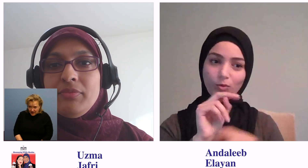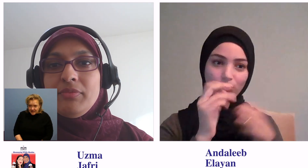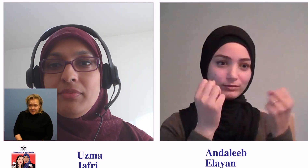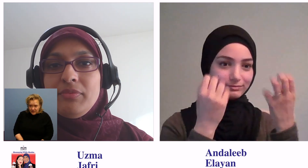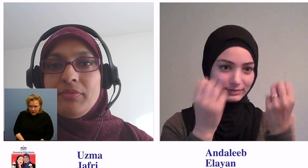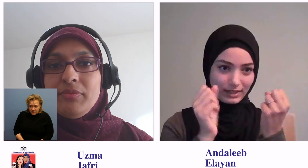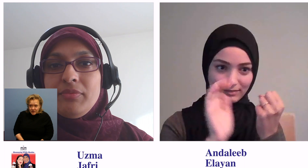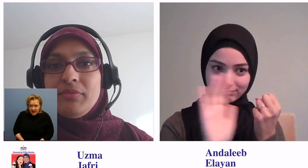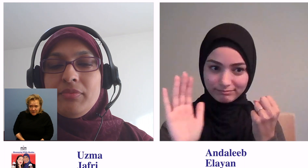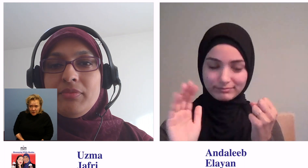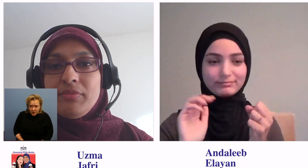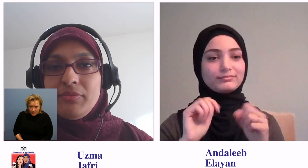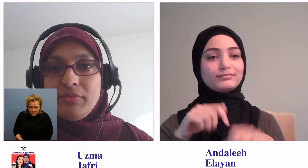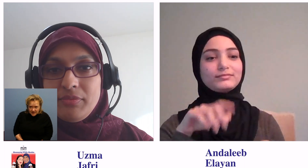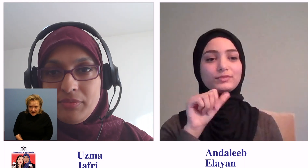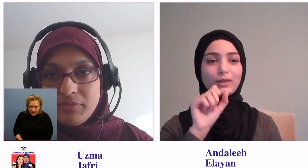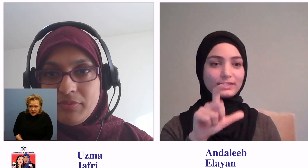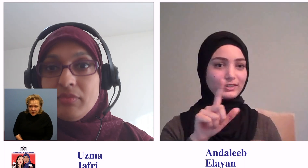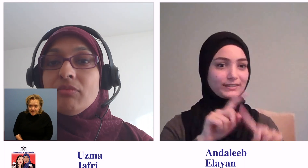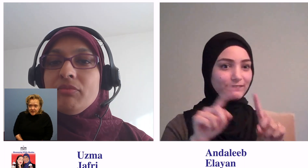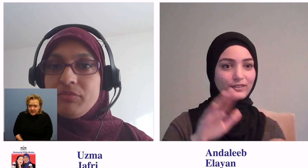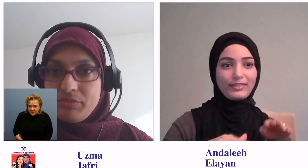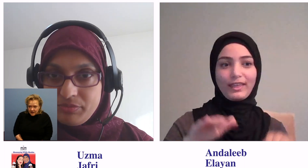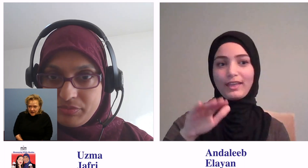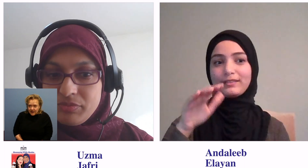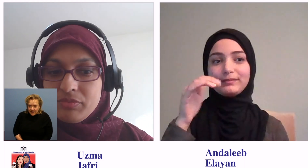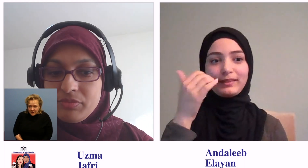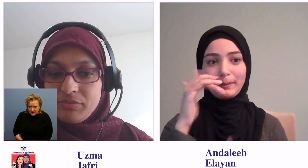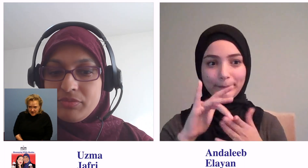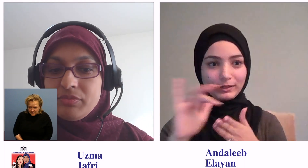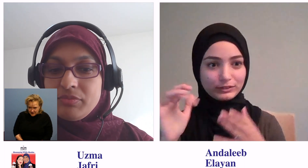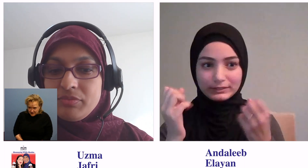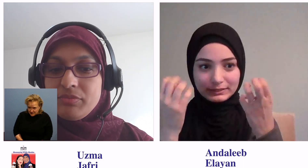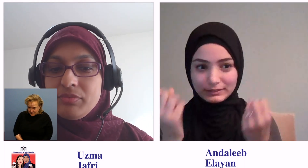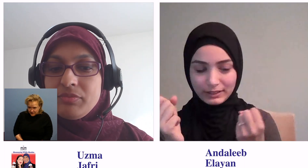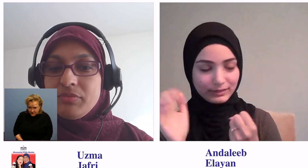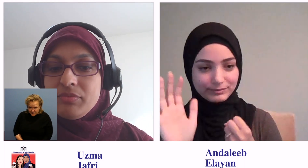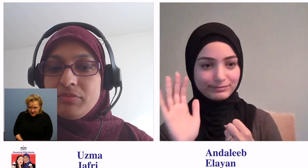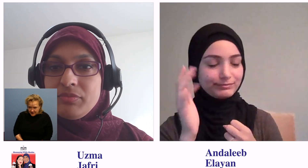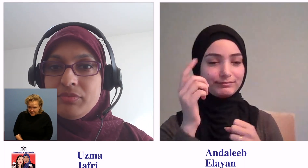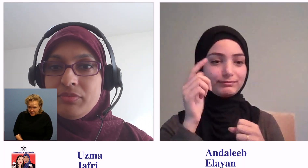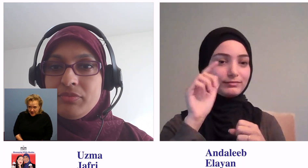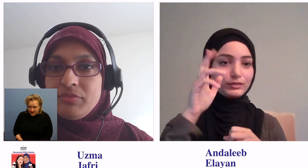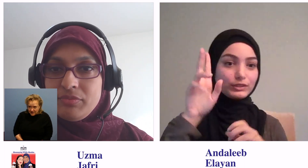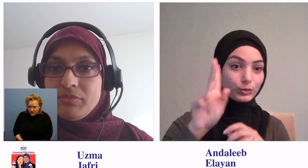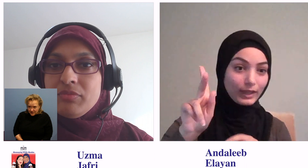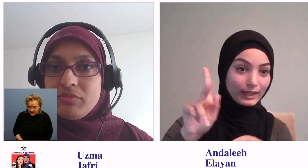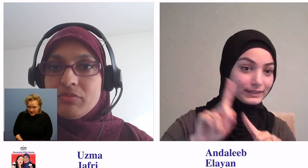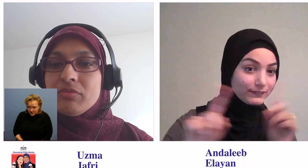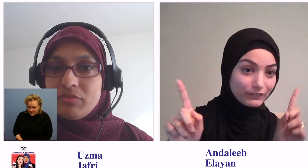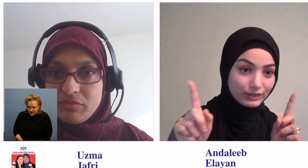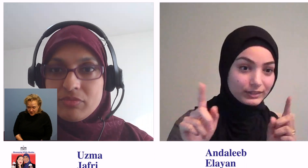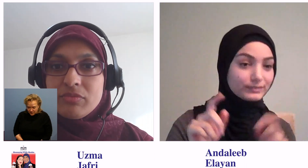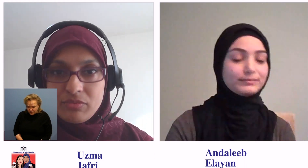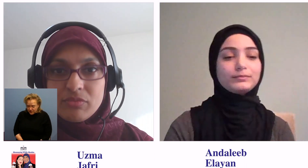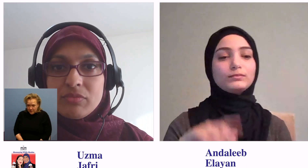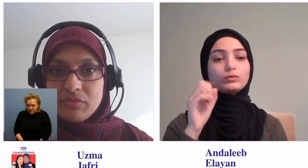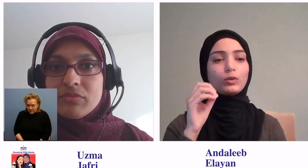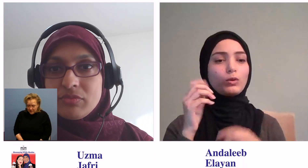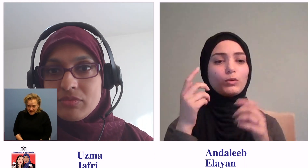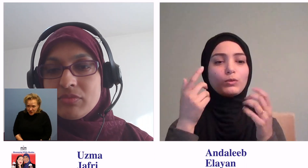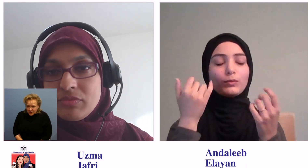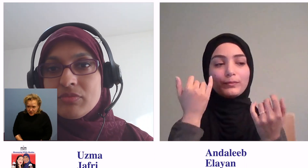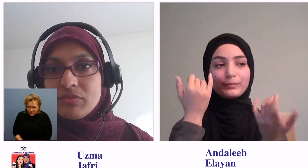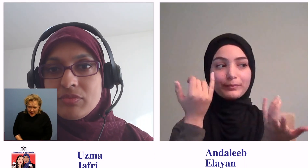So yes, different countries have their own sign language. ASL is different than, you know, any of the countries you've